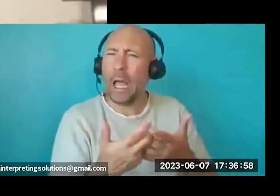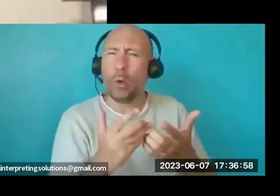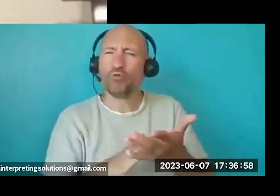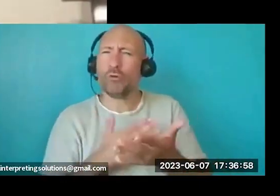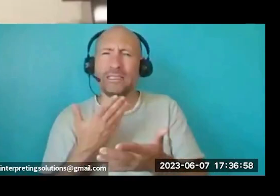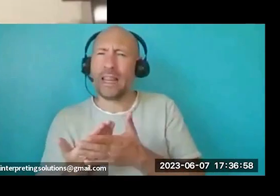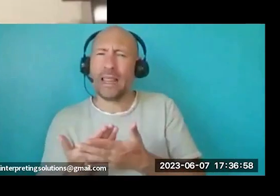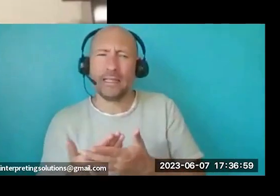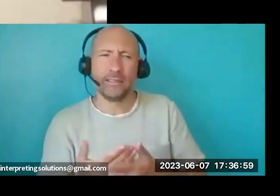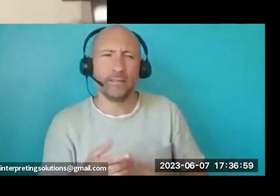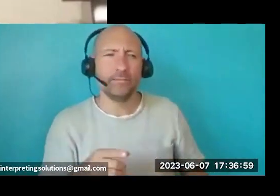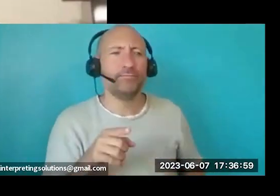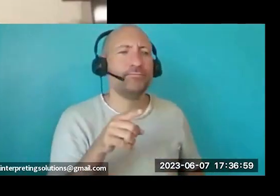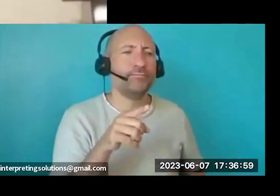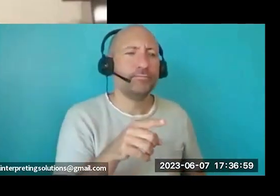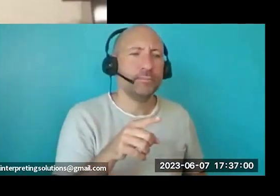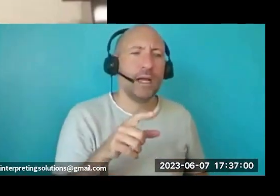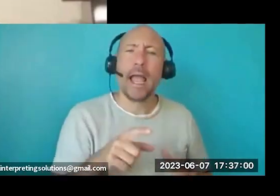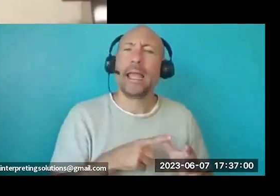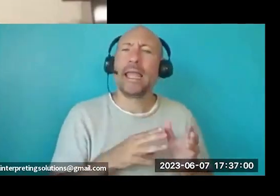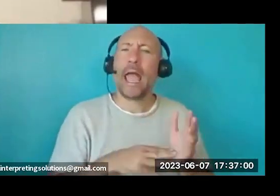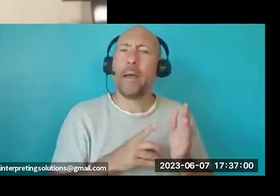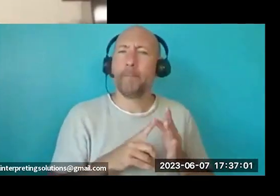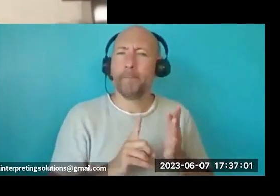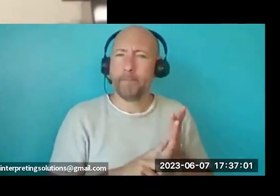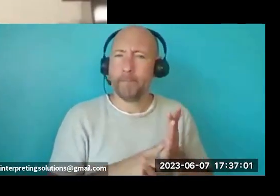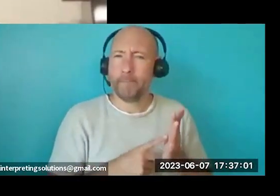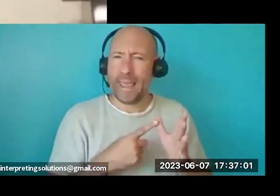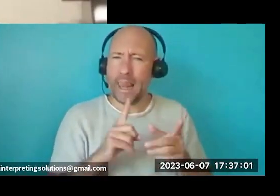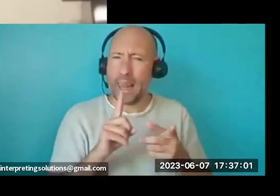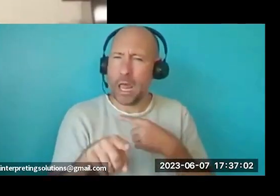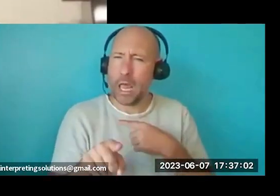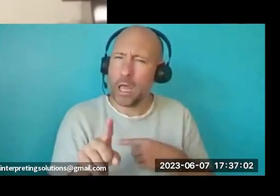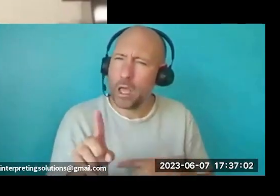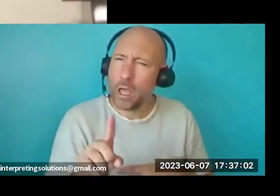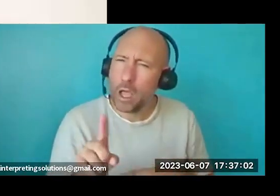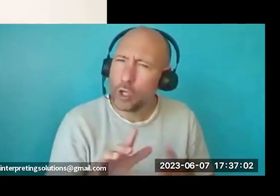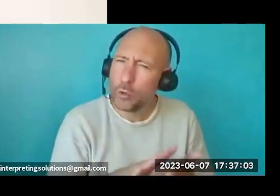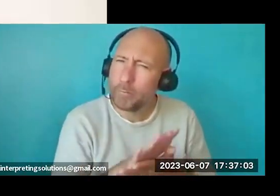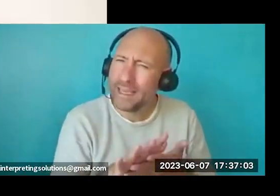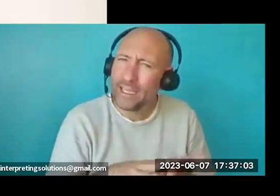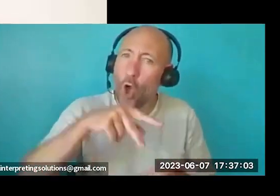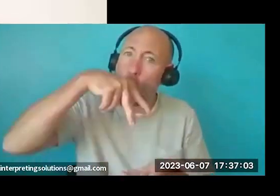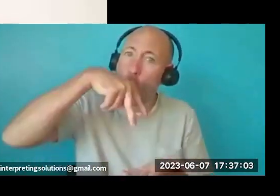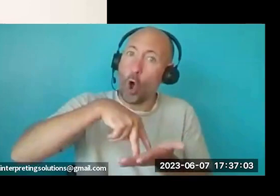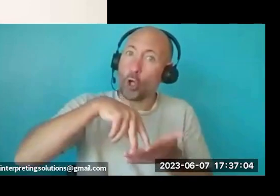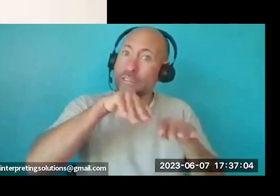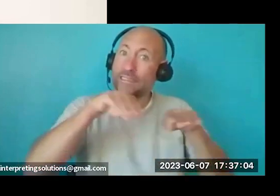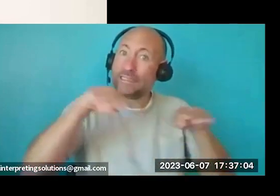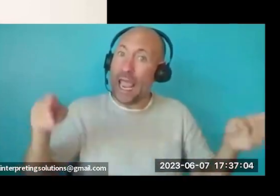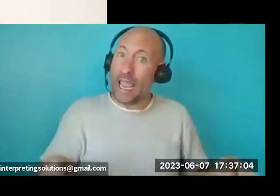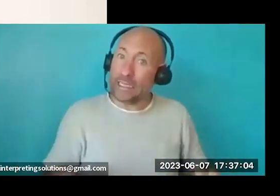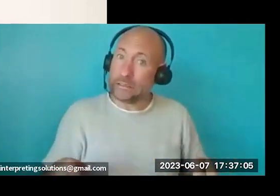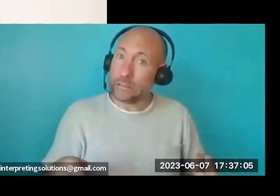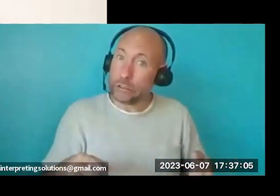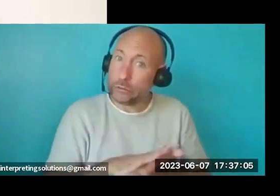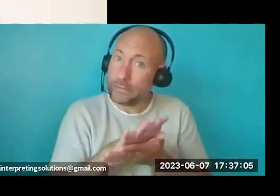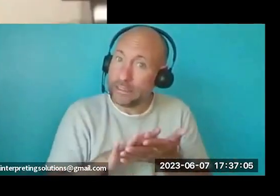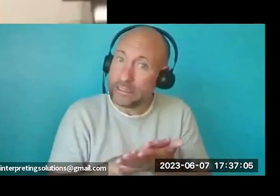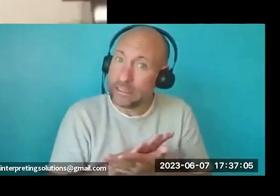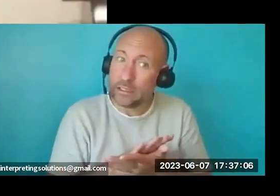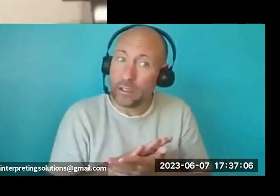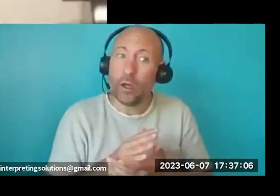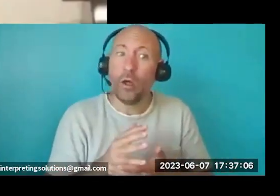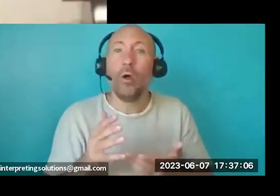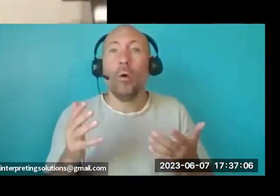The vision of artists, meaning those on stage. Well, I think